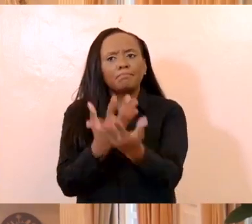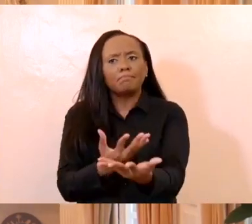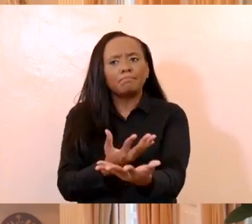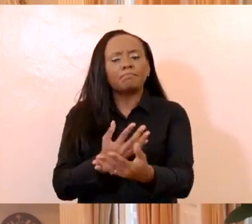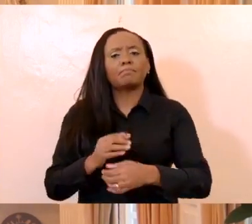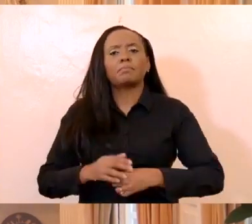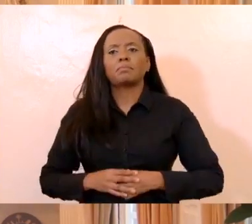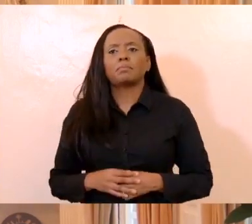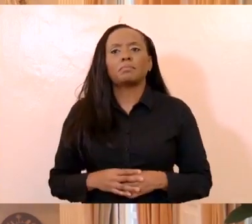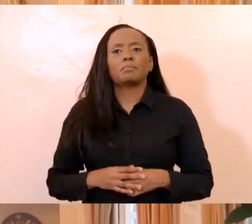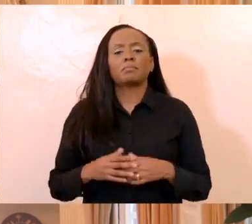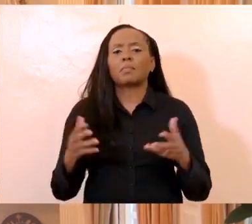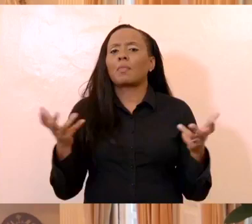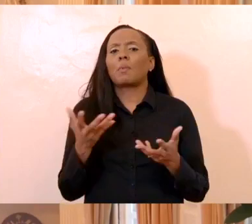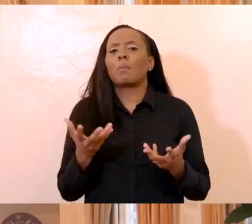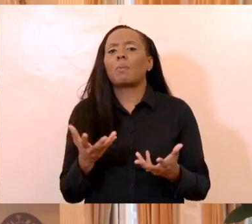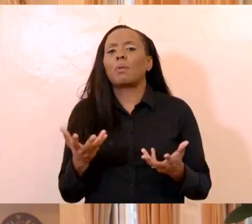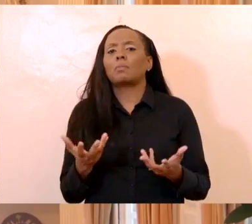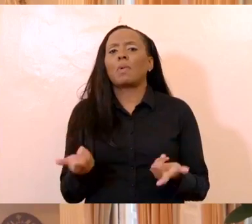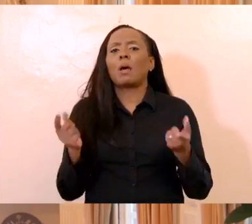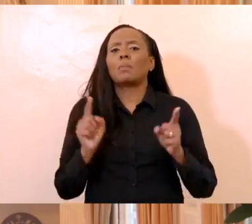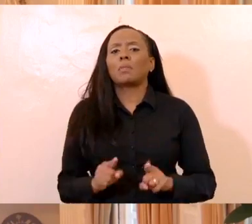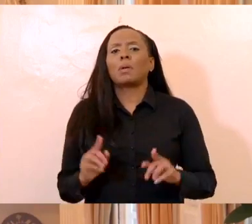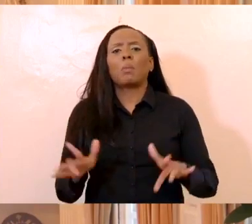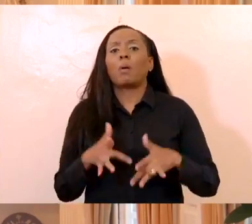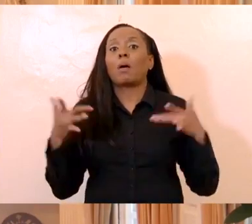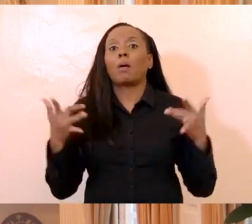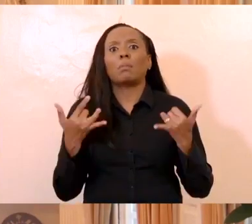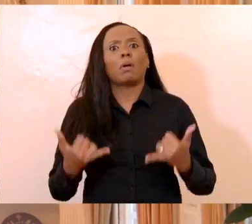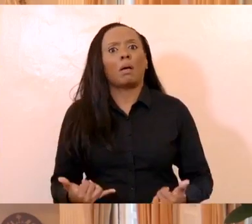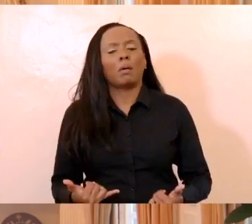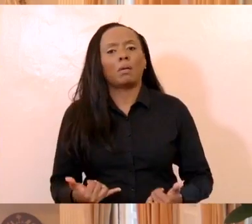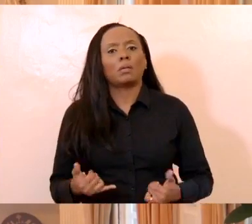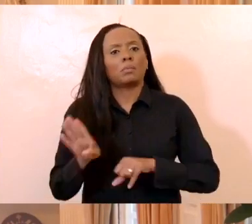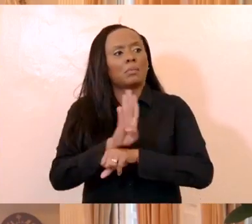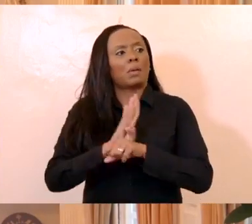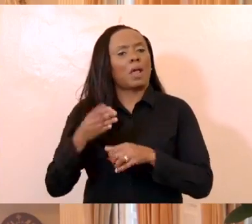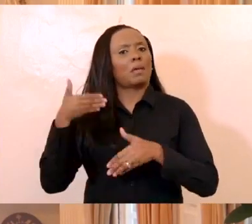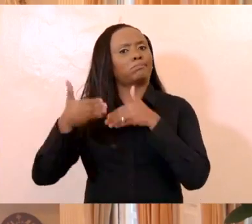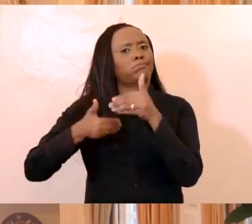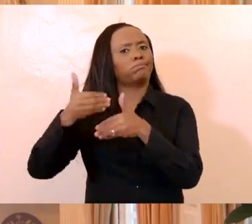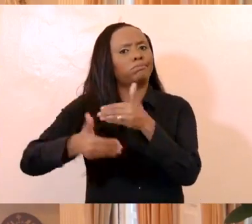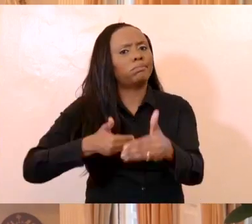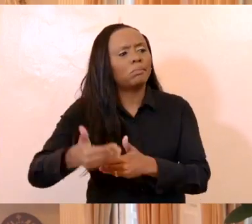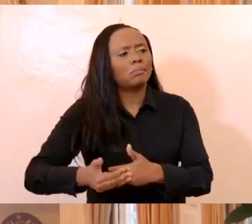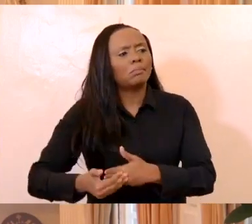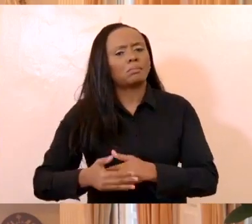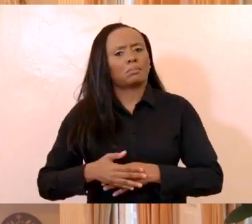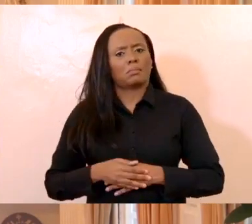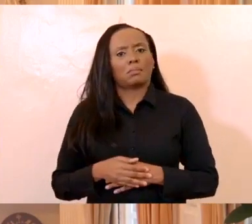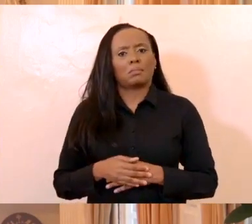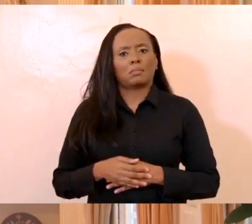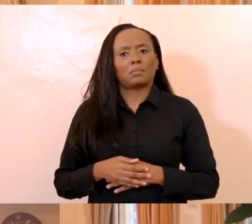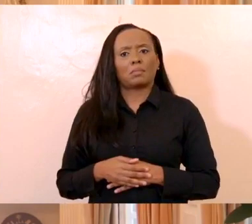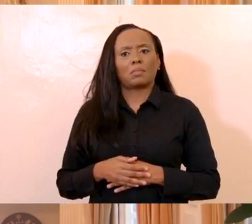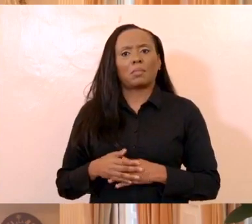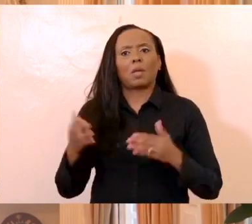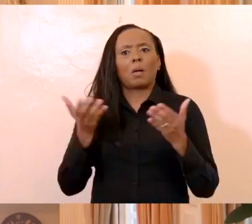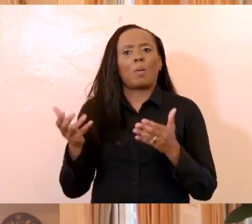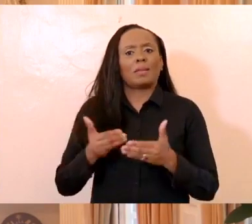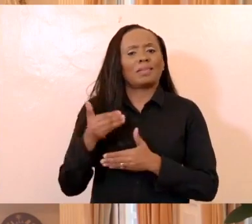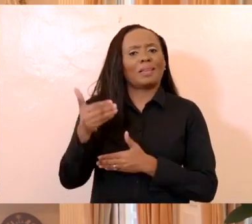where we are and based on our analysis, what is happening out there and where we intend to go from